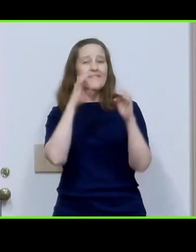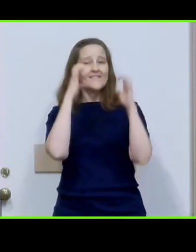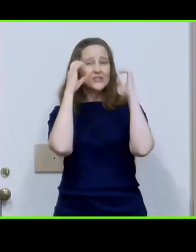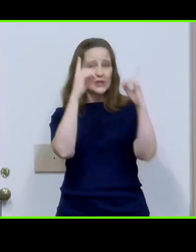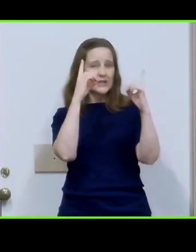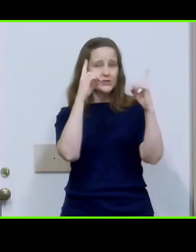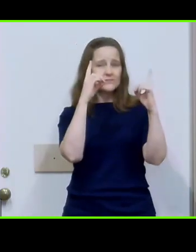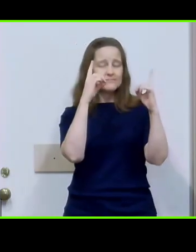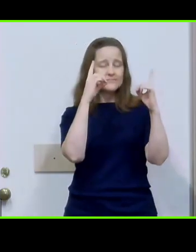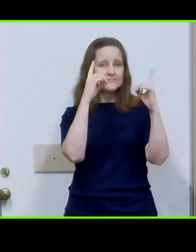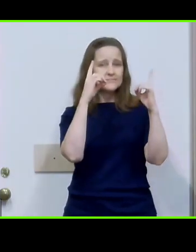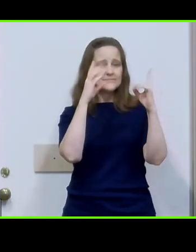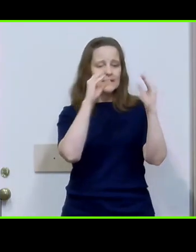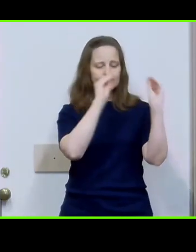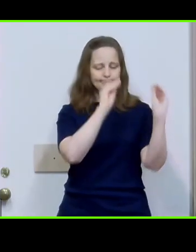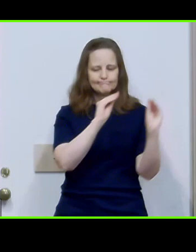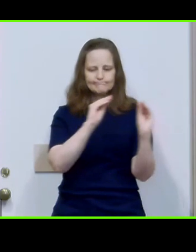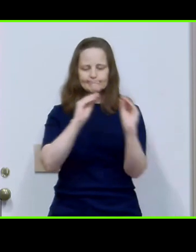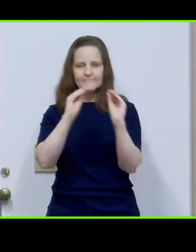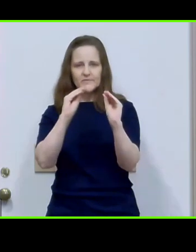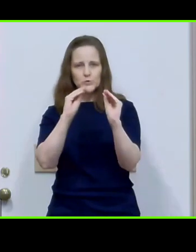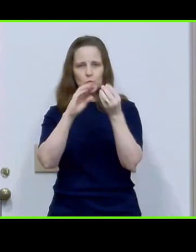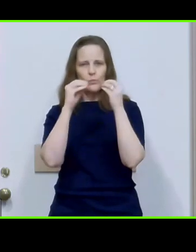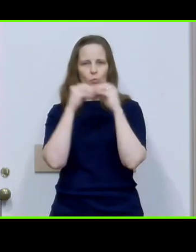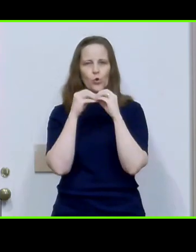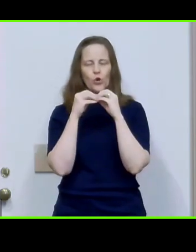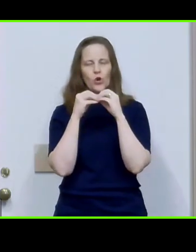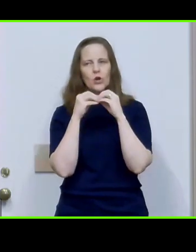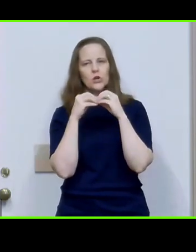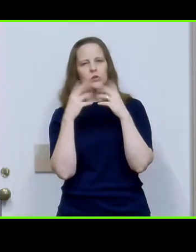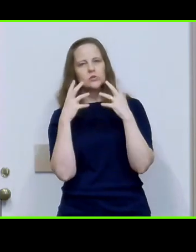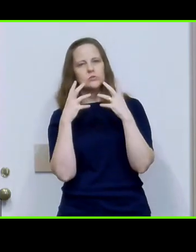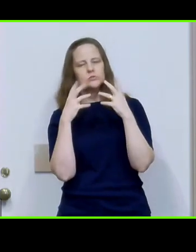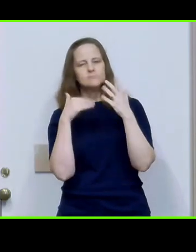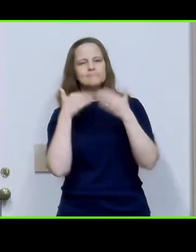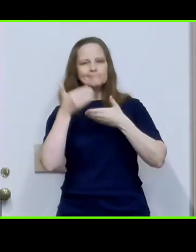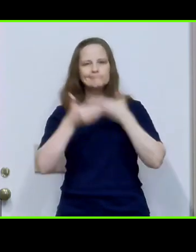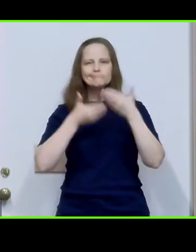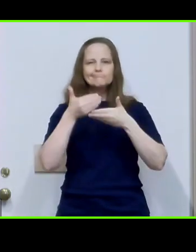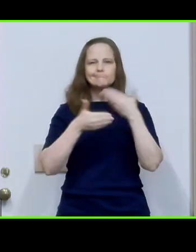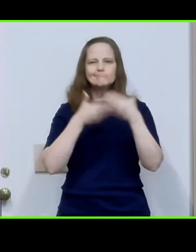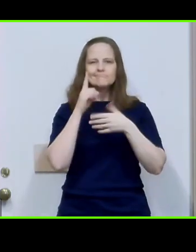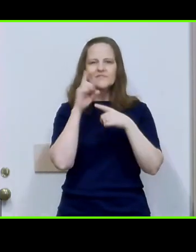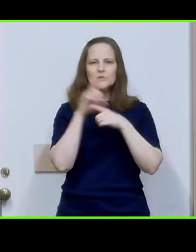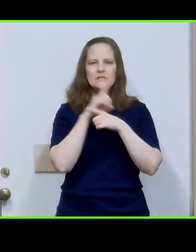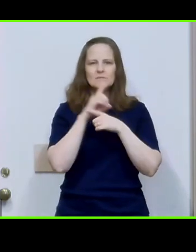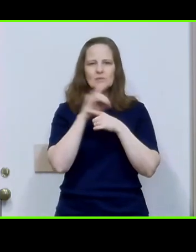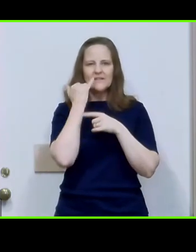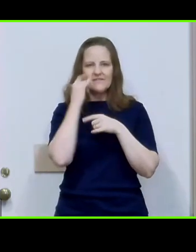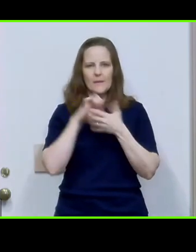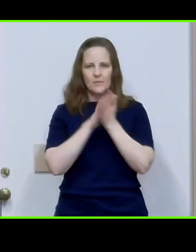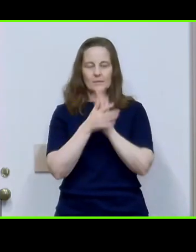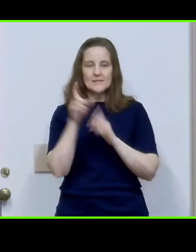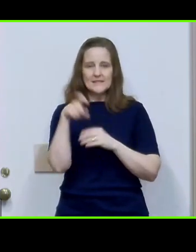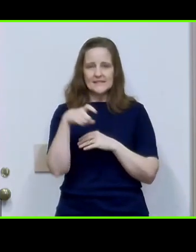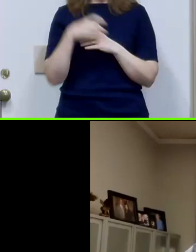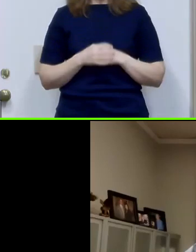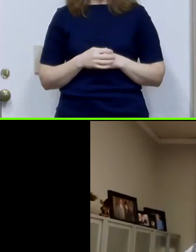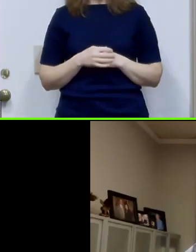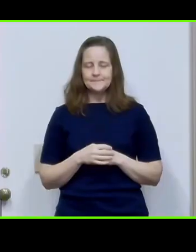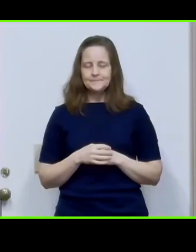and move into more steps in terms of discipline where that becomes necessary.